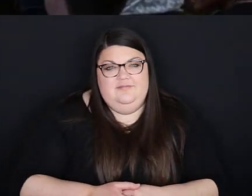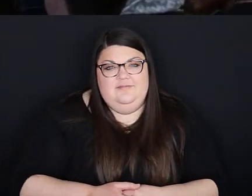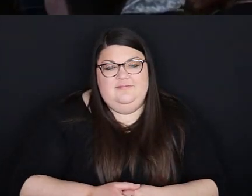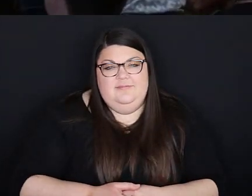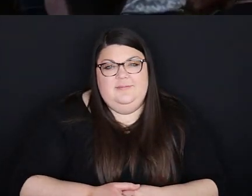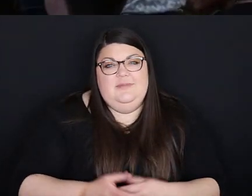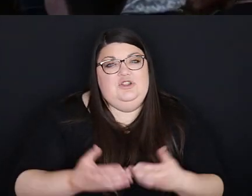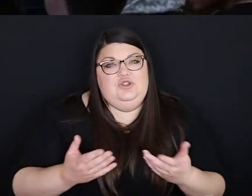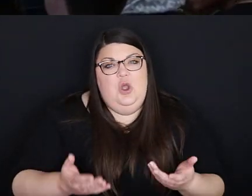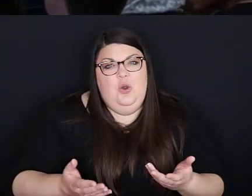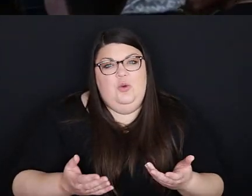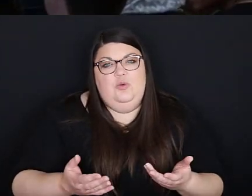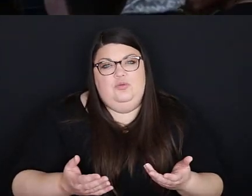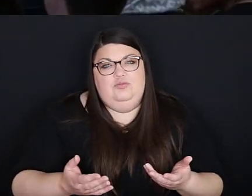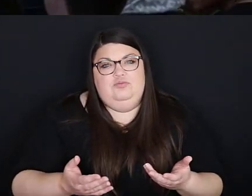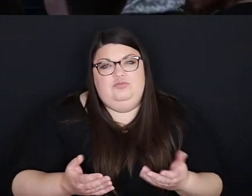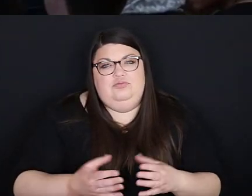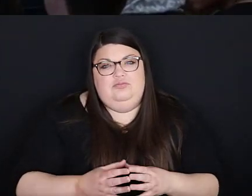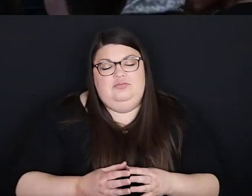So, Barbara, I'm going to